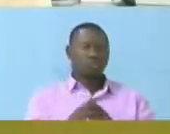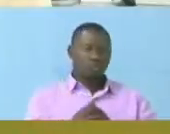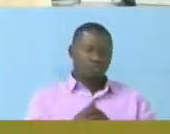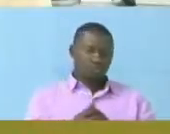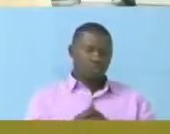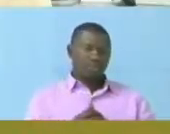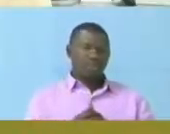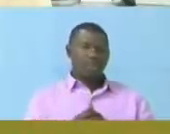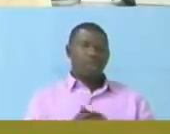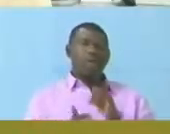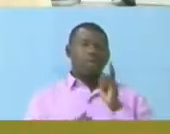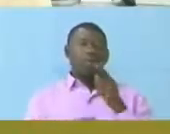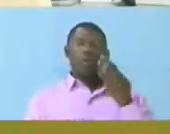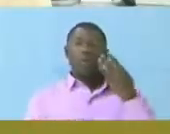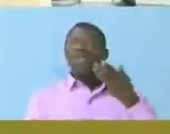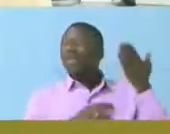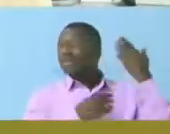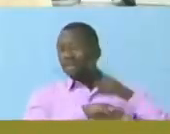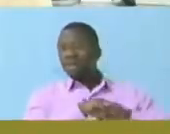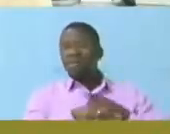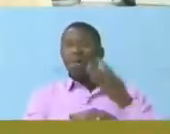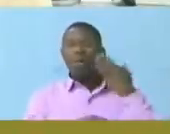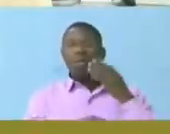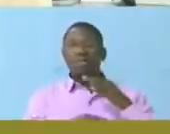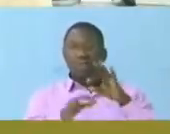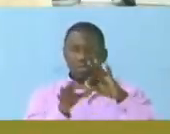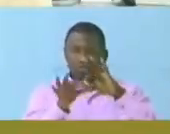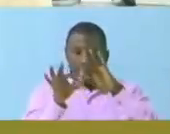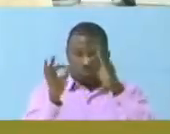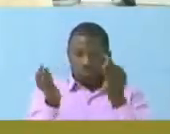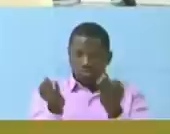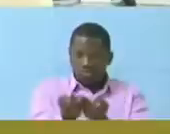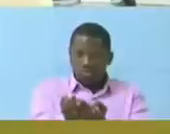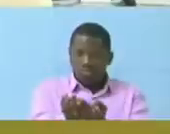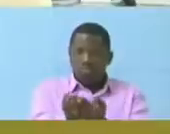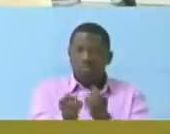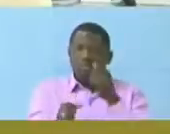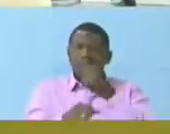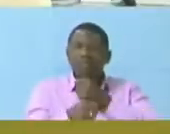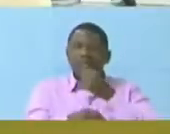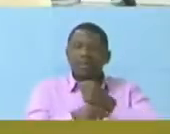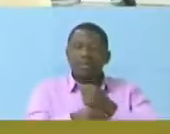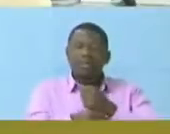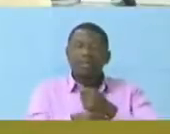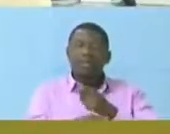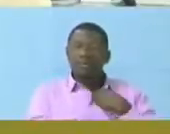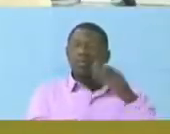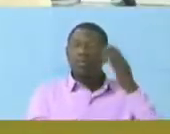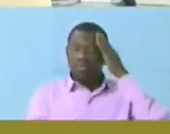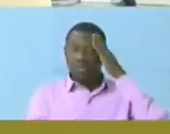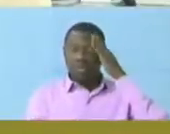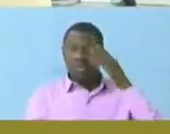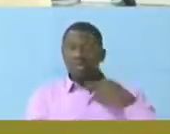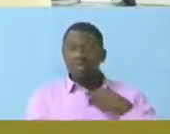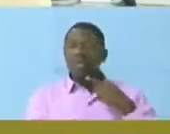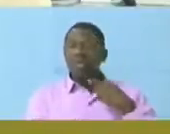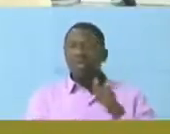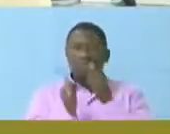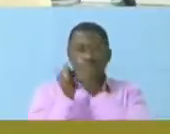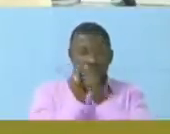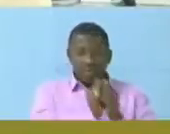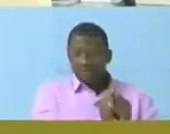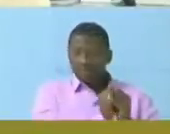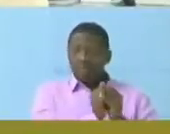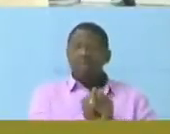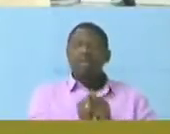this task force was set up, it was known that it was a cover up, especially within